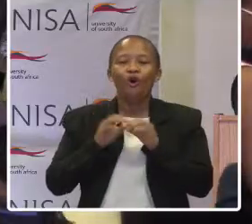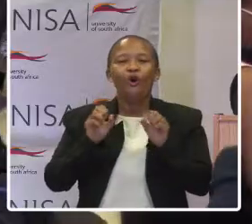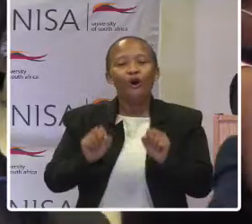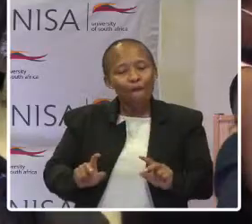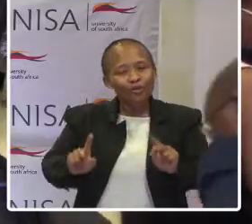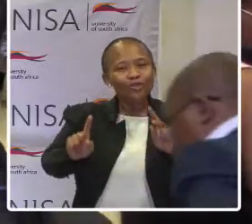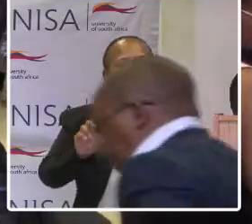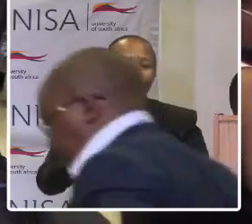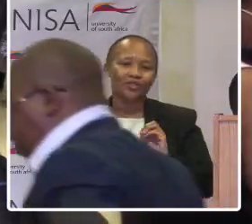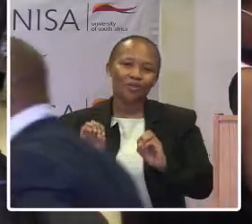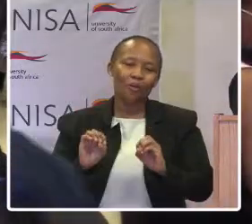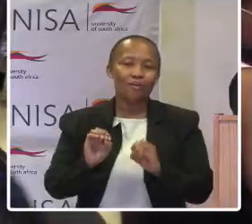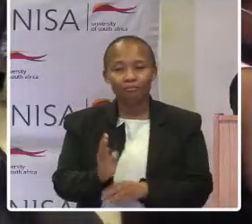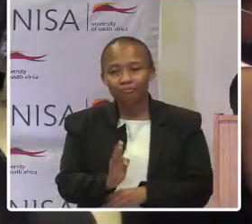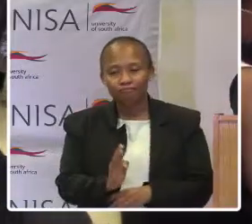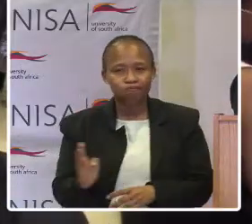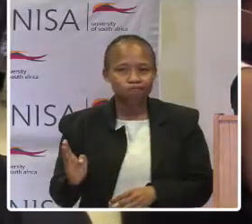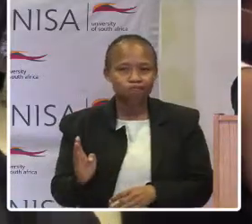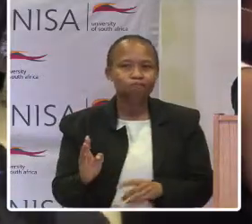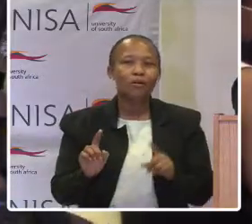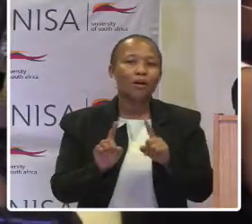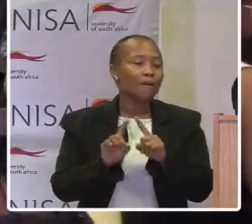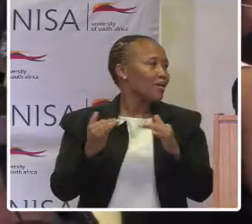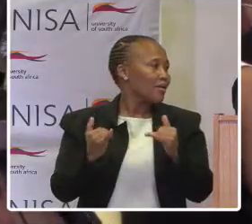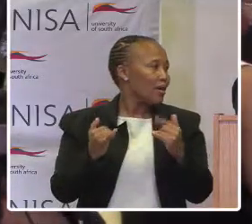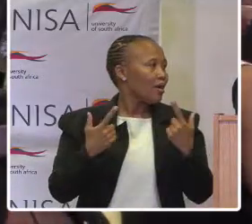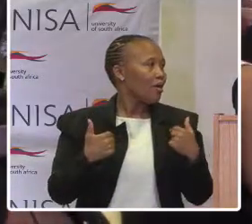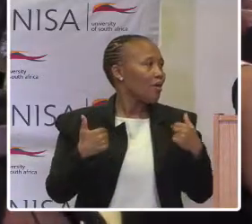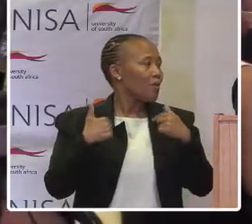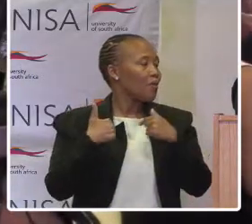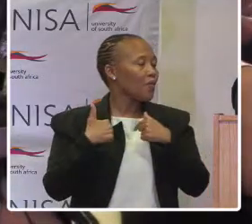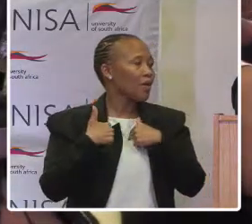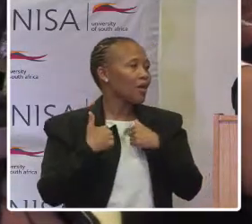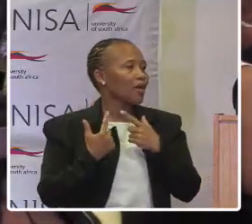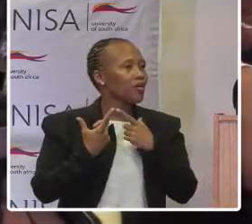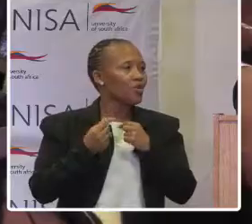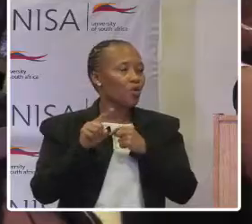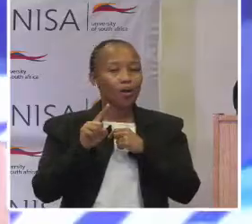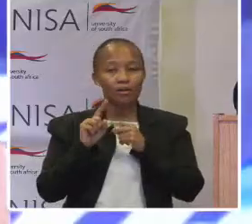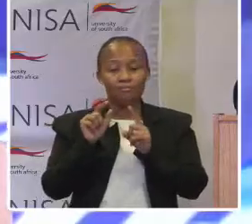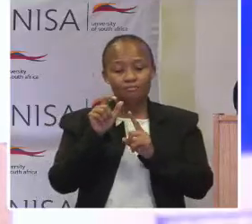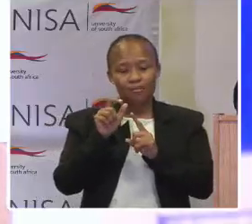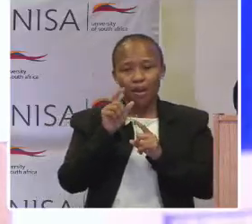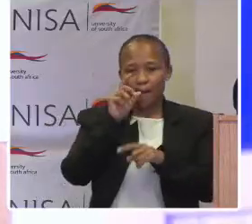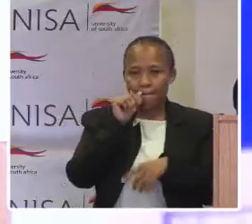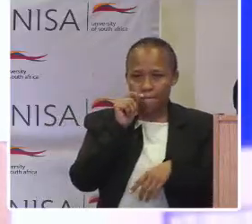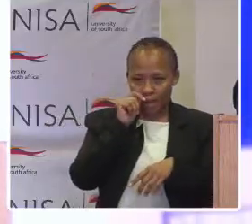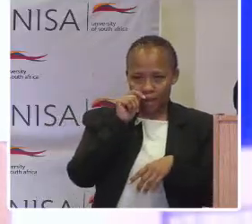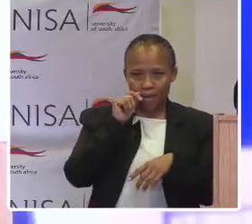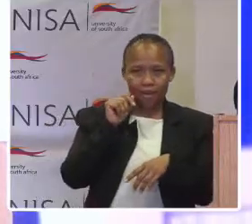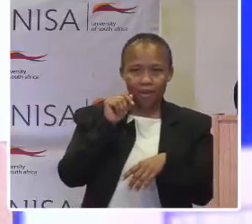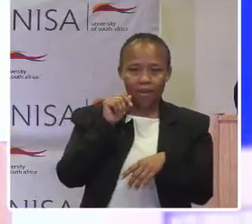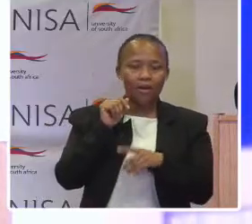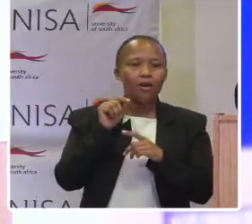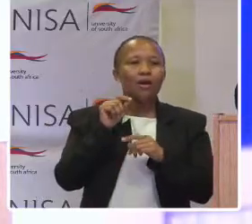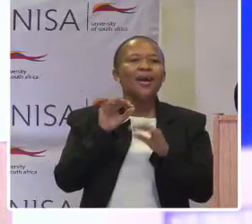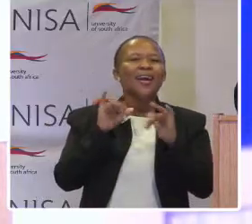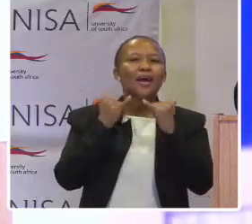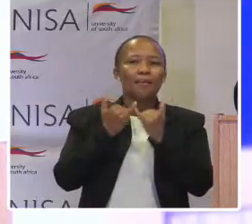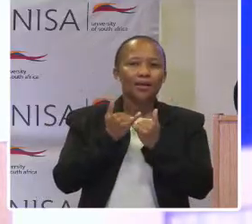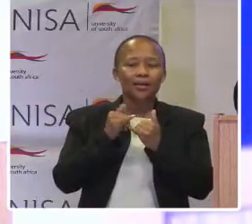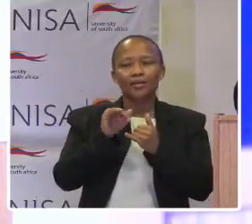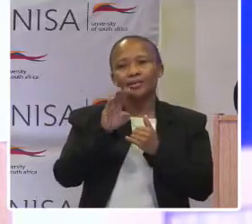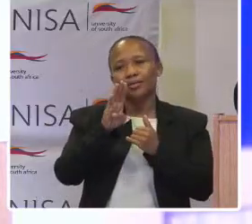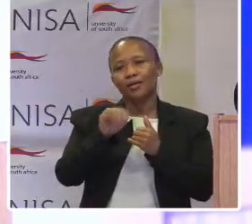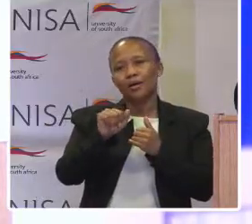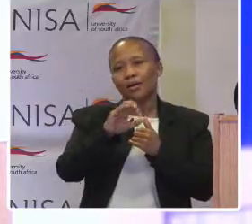that started within Inklanyelo Hub, whereby the guy's company is called Backdrop. So if